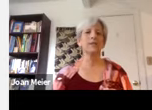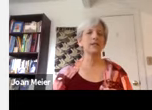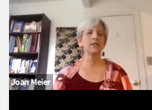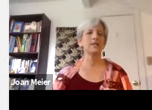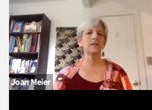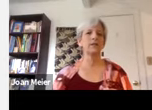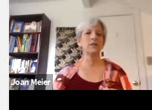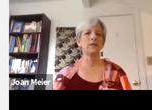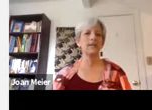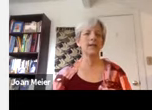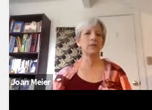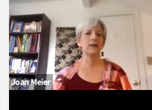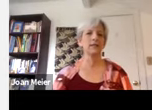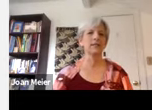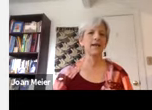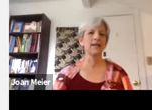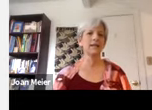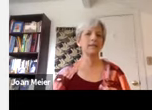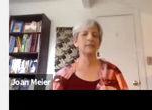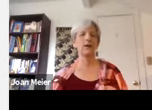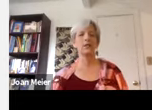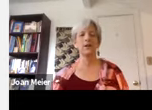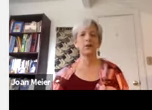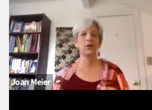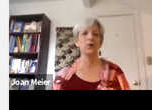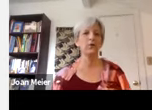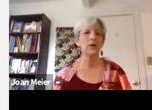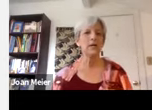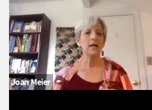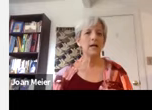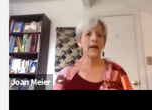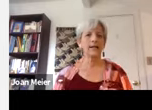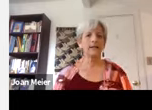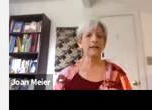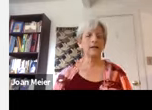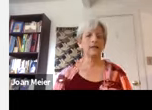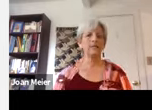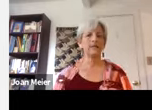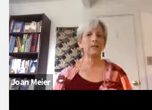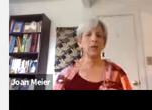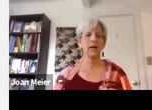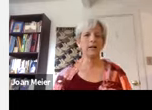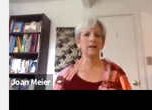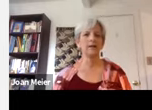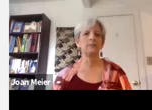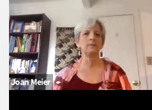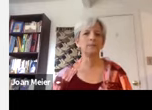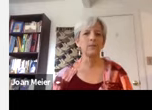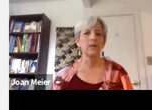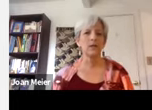This is really just a visual of the same thing I just said. The bar charts show you that the difference